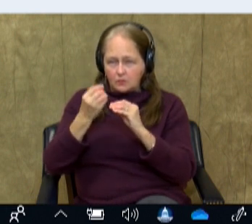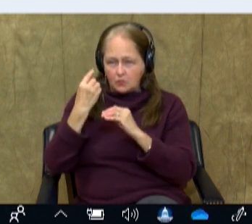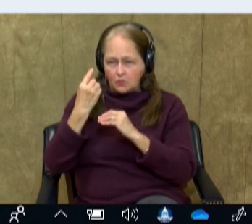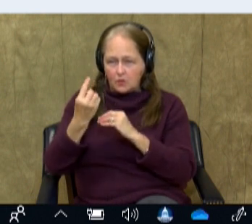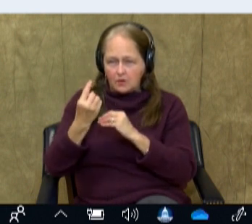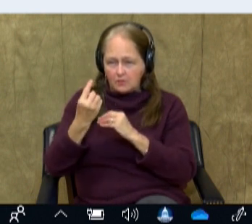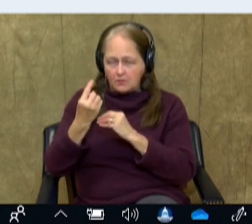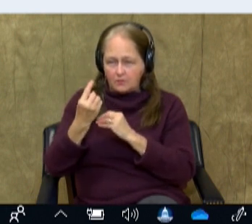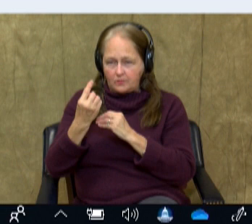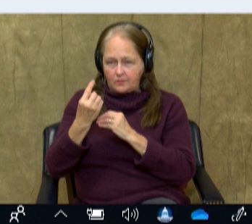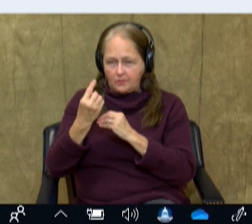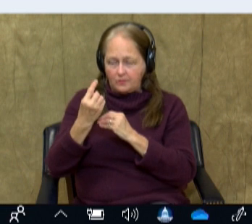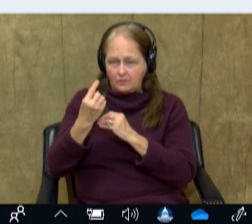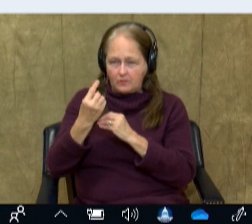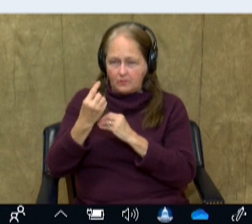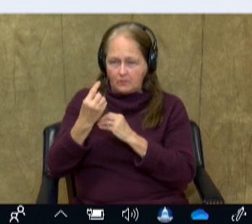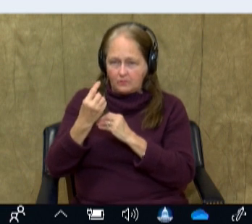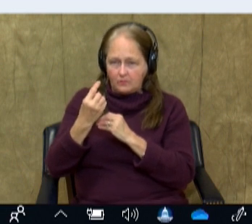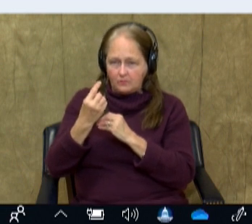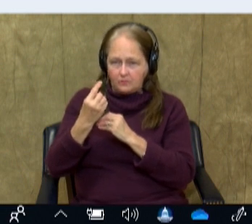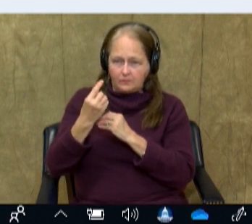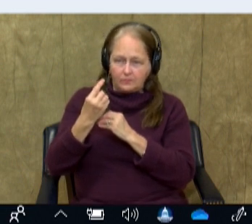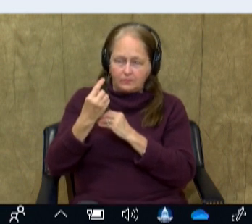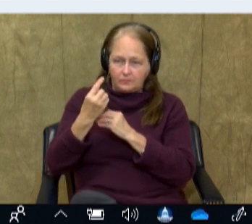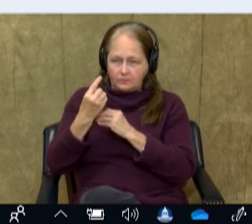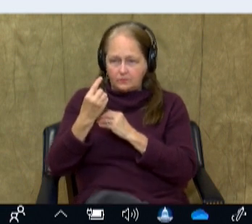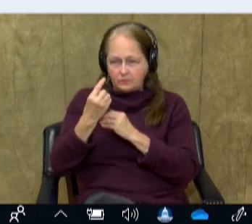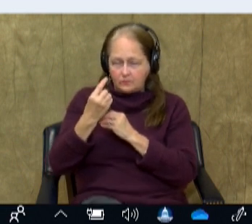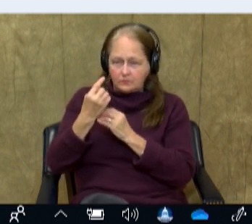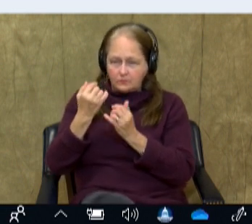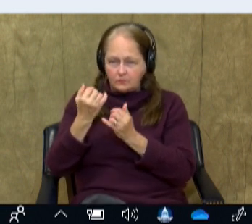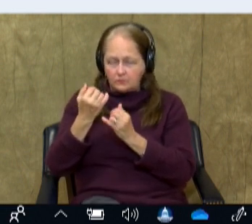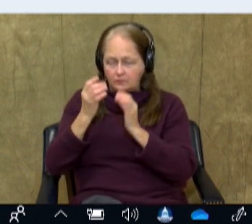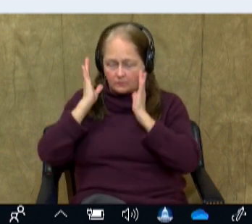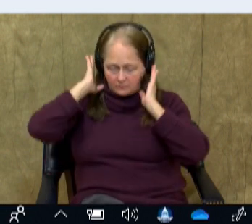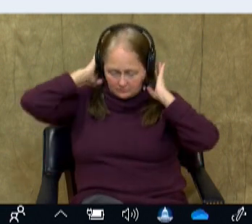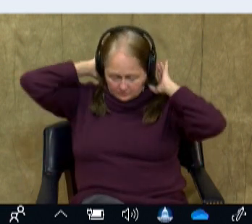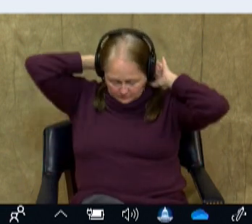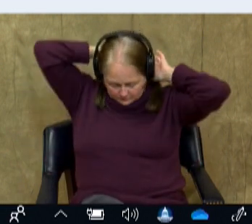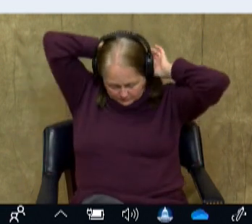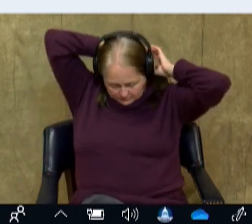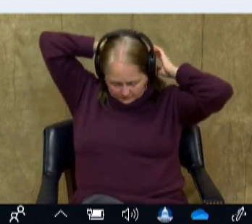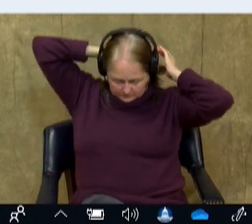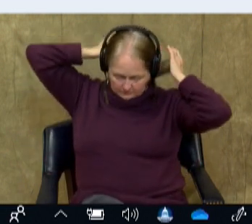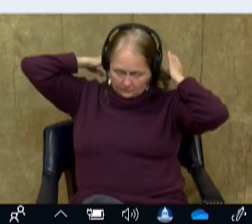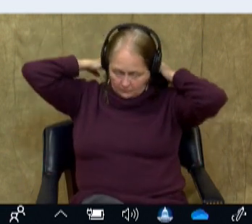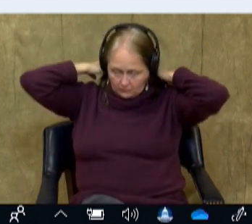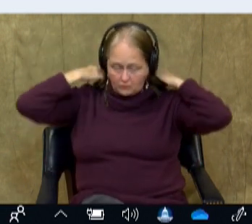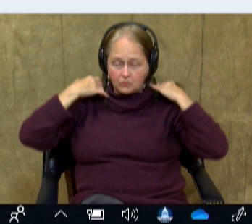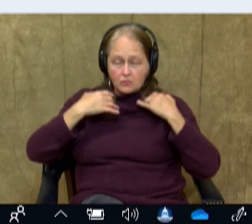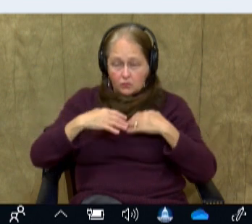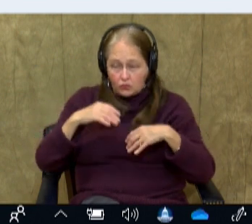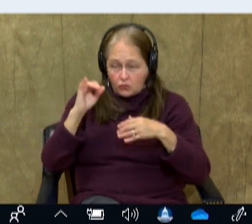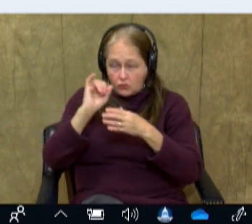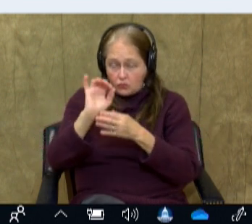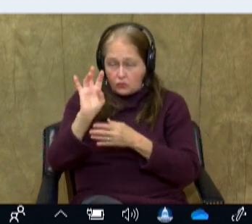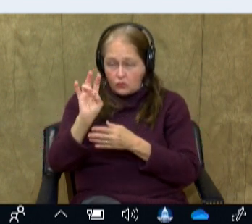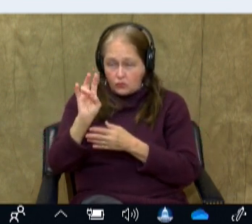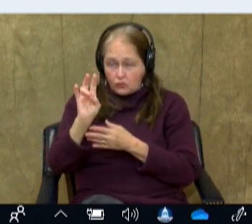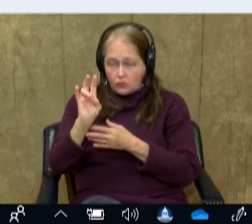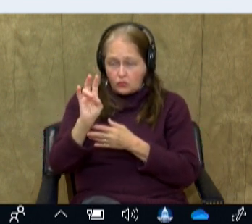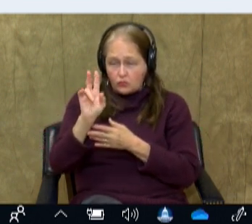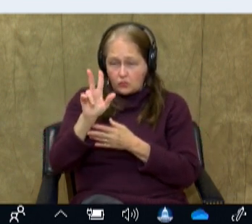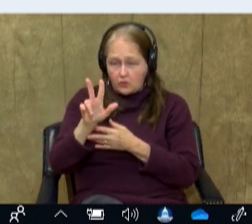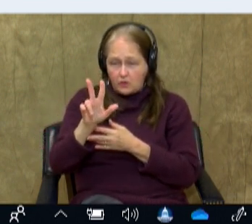1. Whoops, not exclamation, 1. Now let's take a look at 7. We have 1